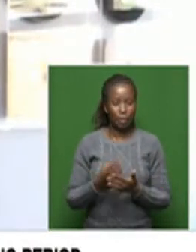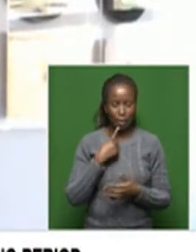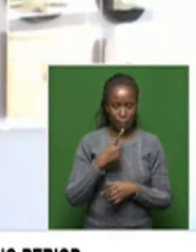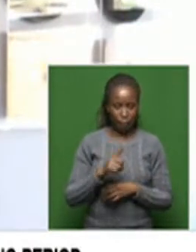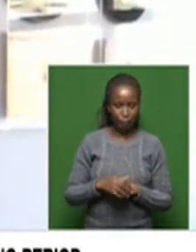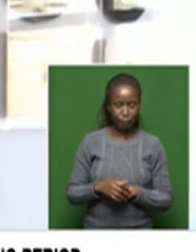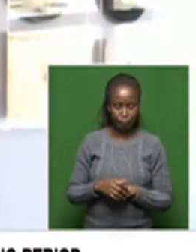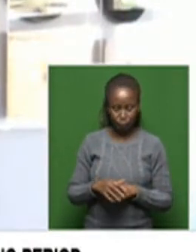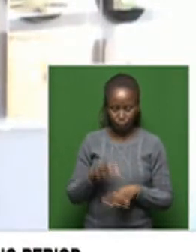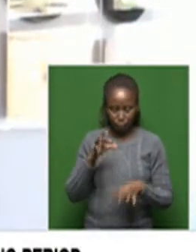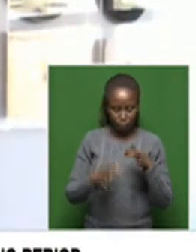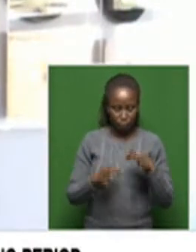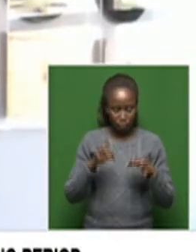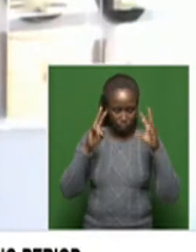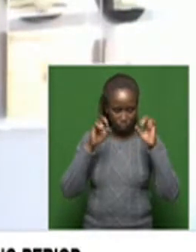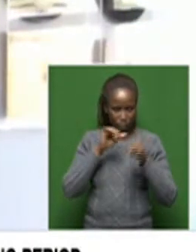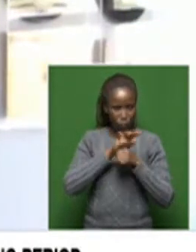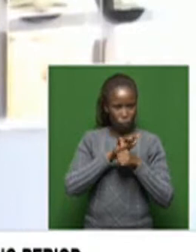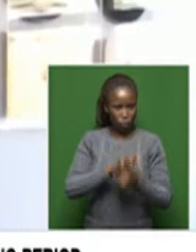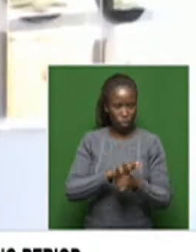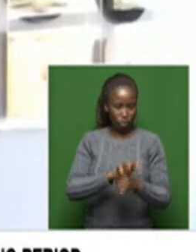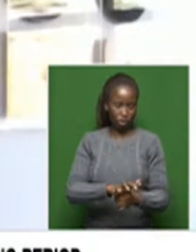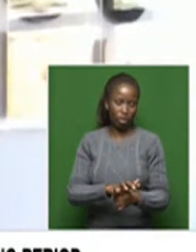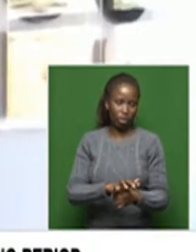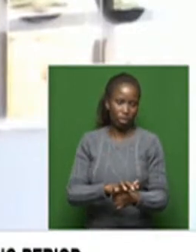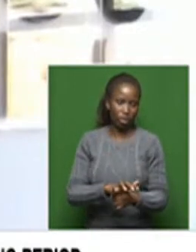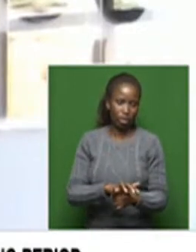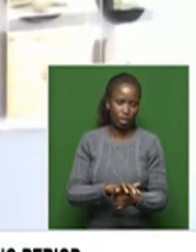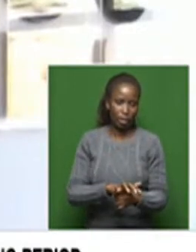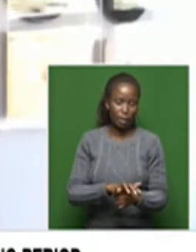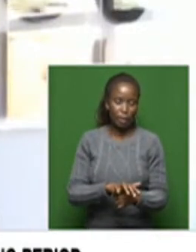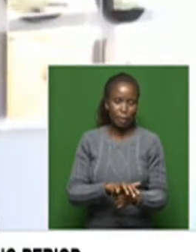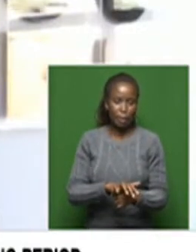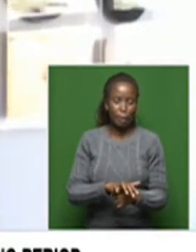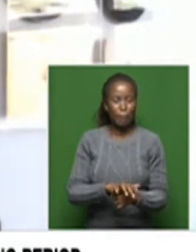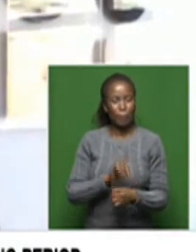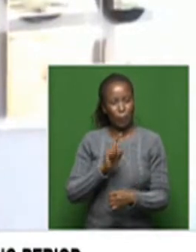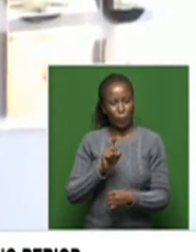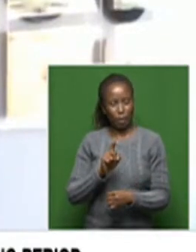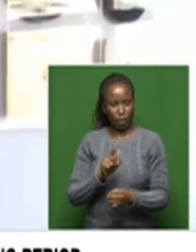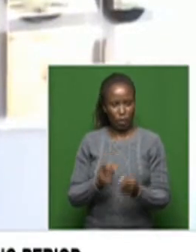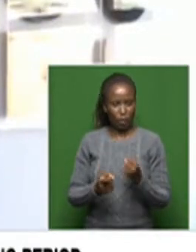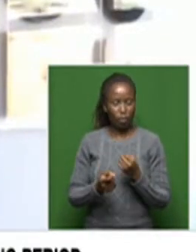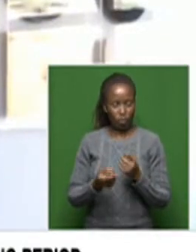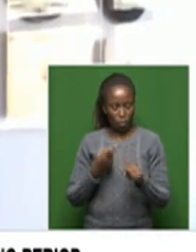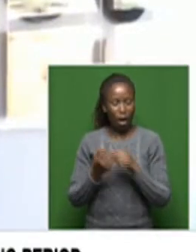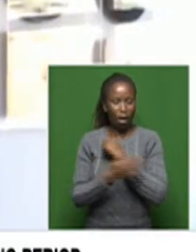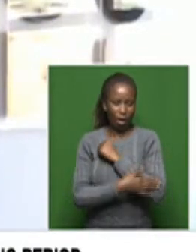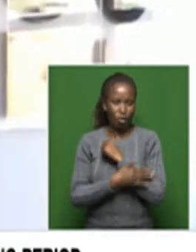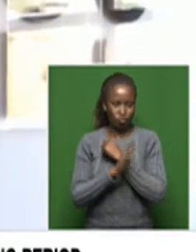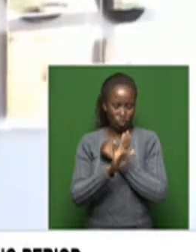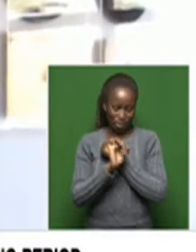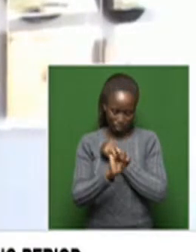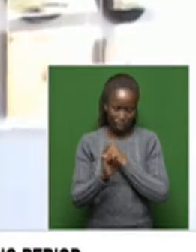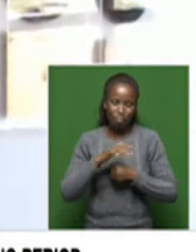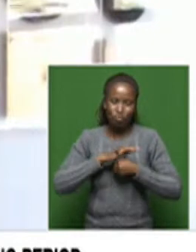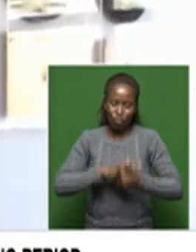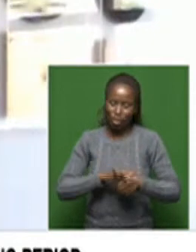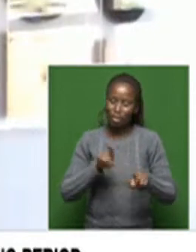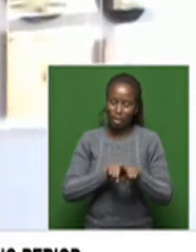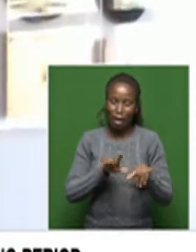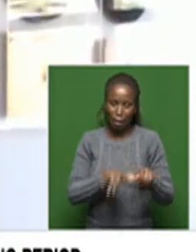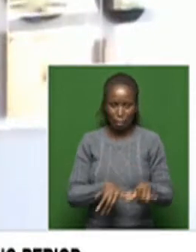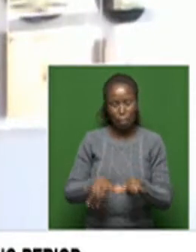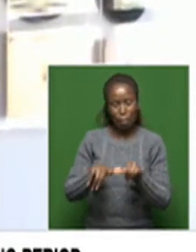of political pressure, the pressure has been has been the country's pressure. It's to say we, as